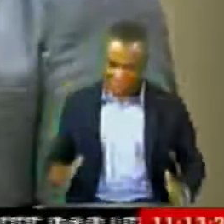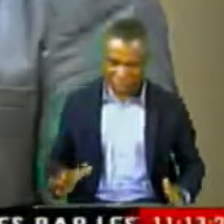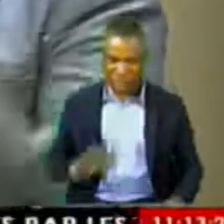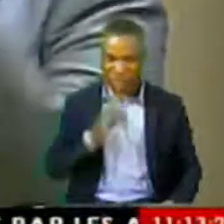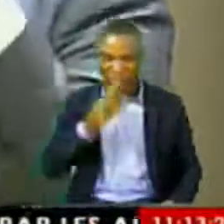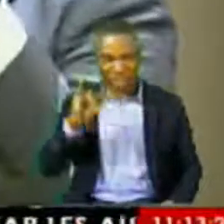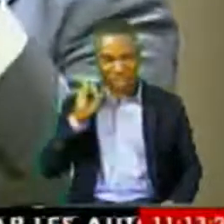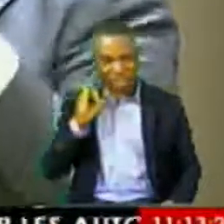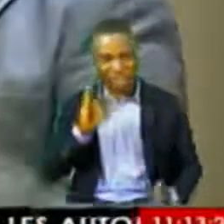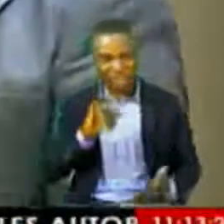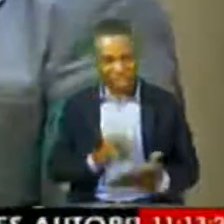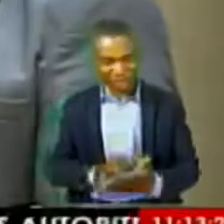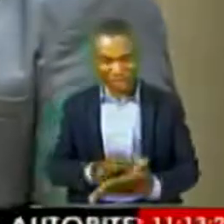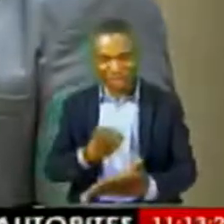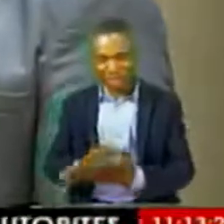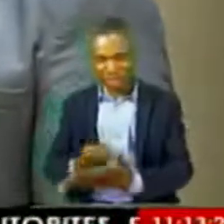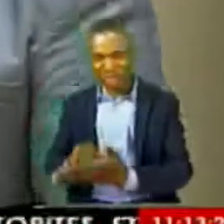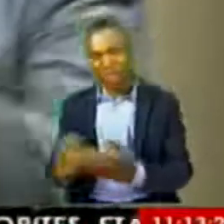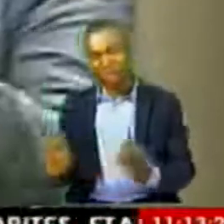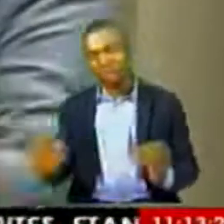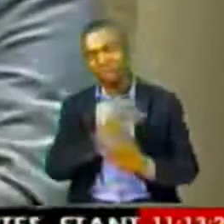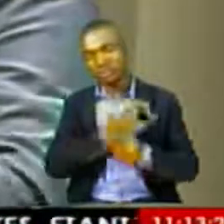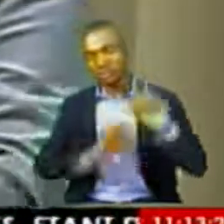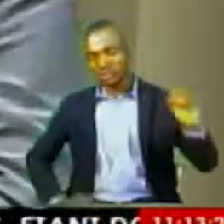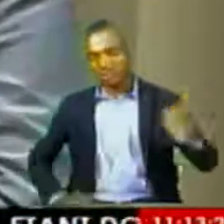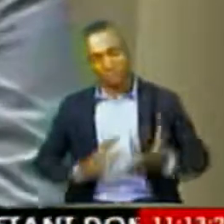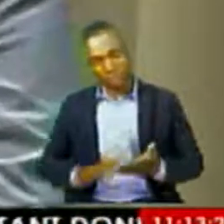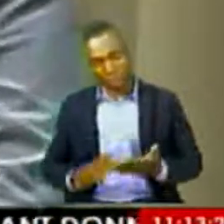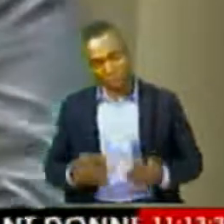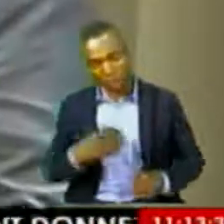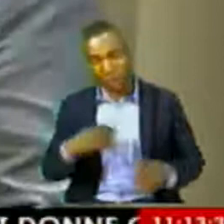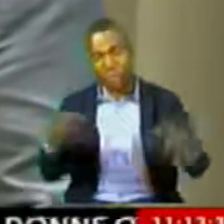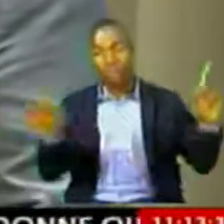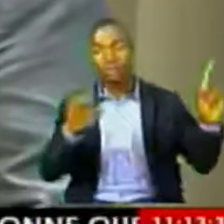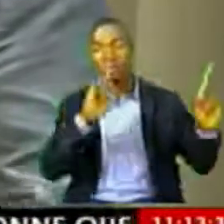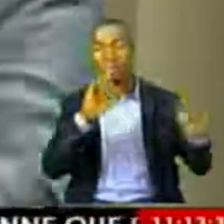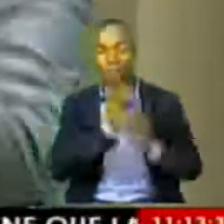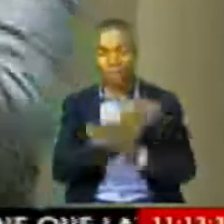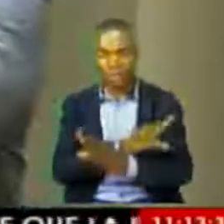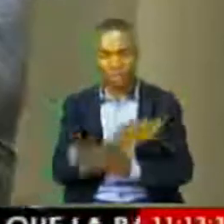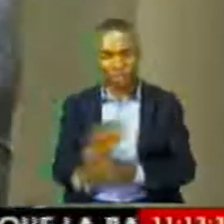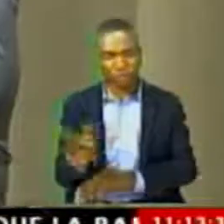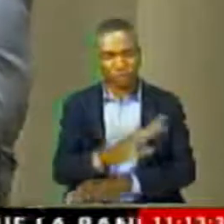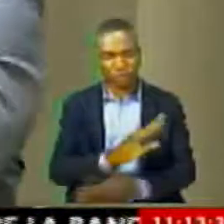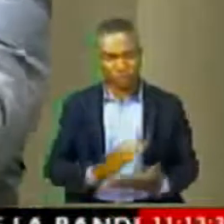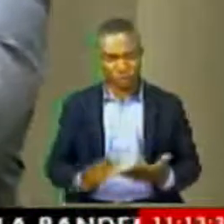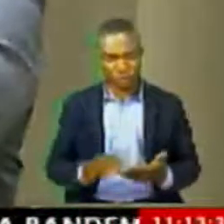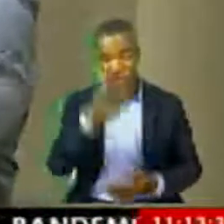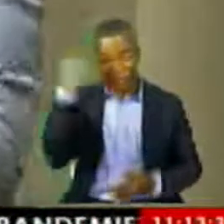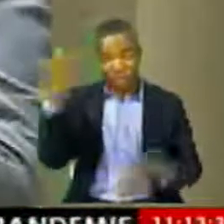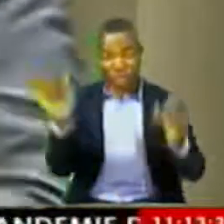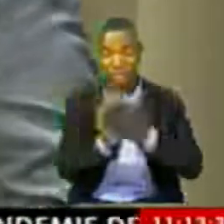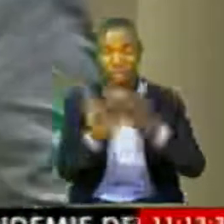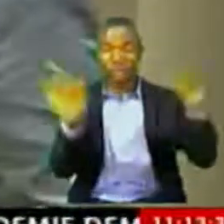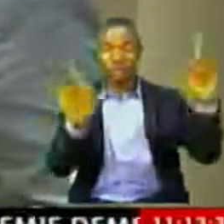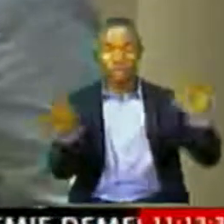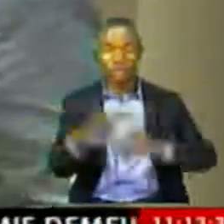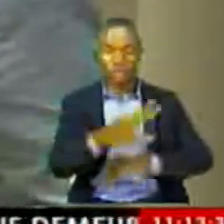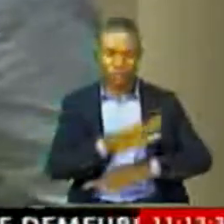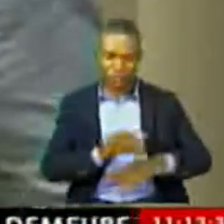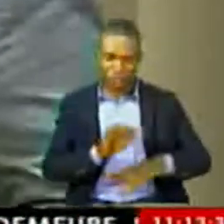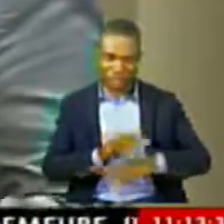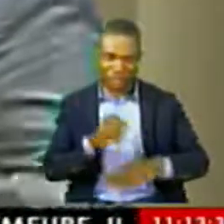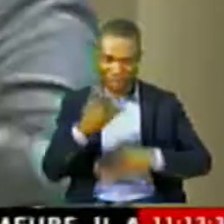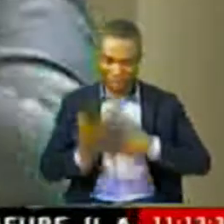that. My Lord, forgive me. He's ready to forgive you. He called you